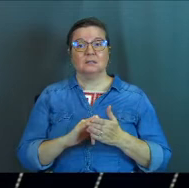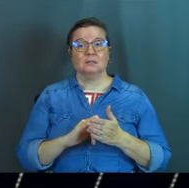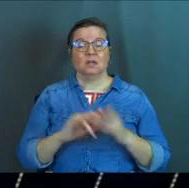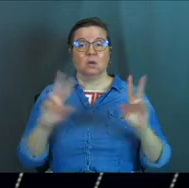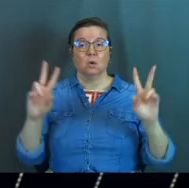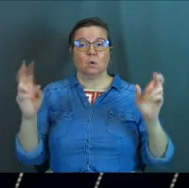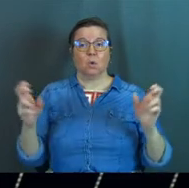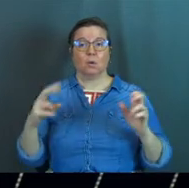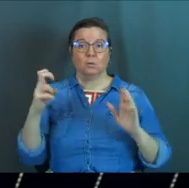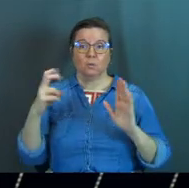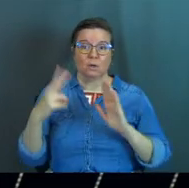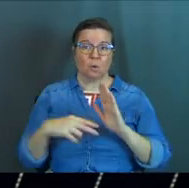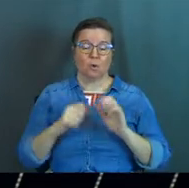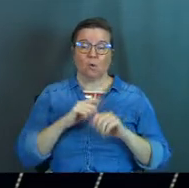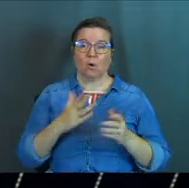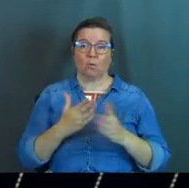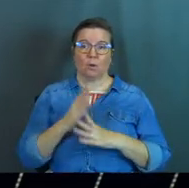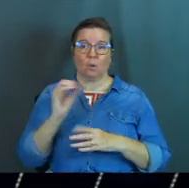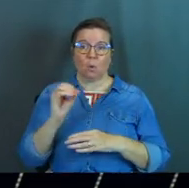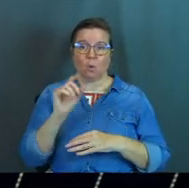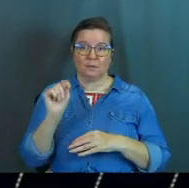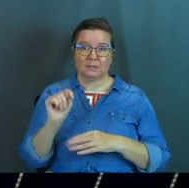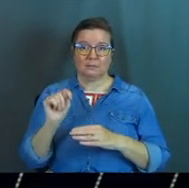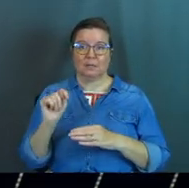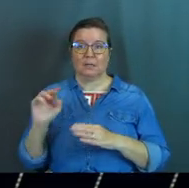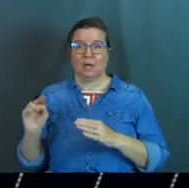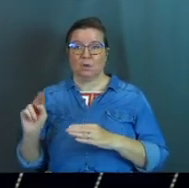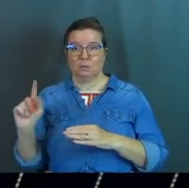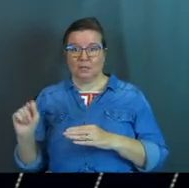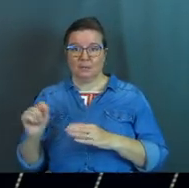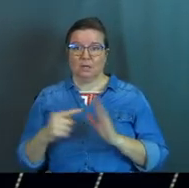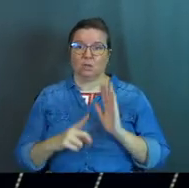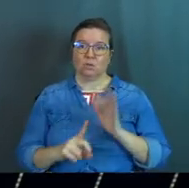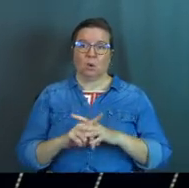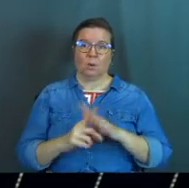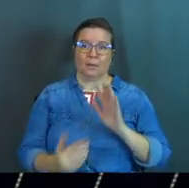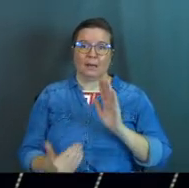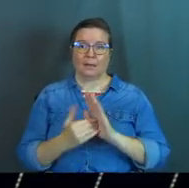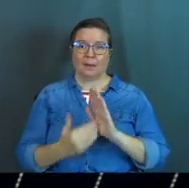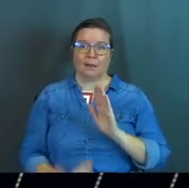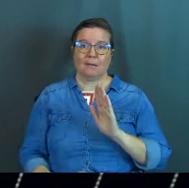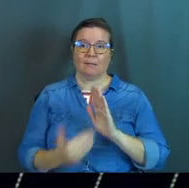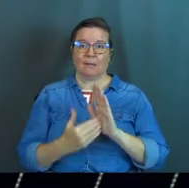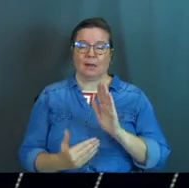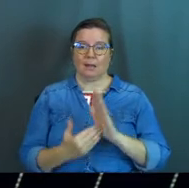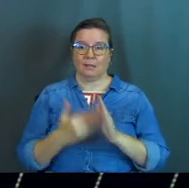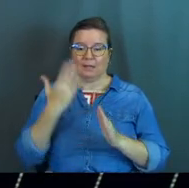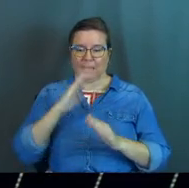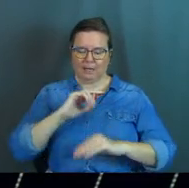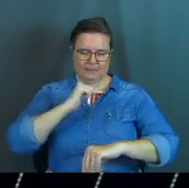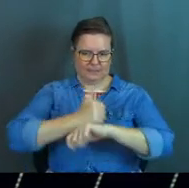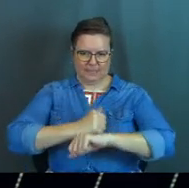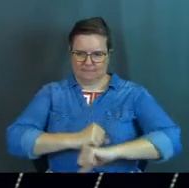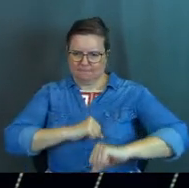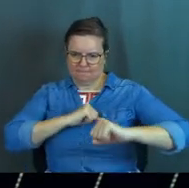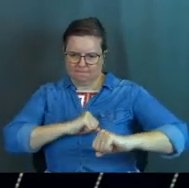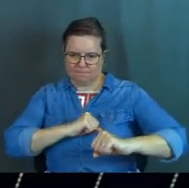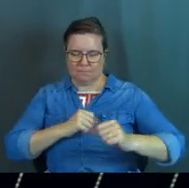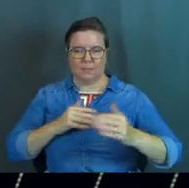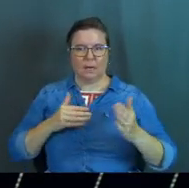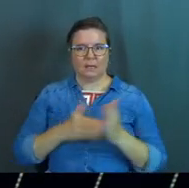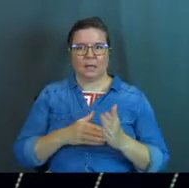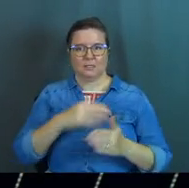that is quoted and re-quoted all throughout the Old and New Testaments. Shows up again and again that God puts himself in battle array against the